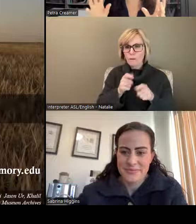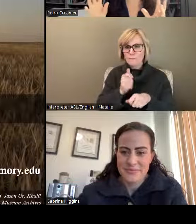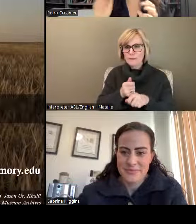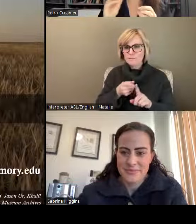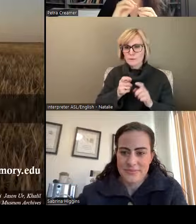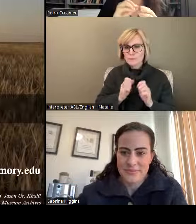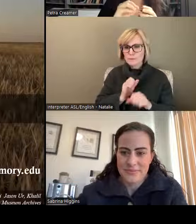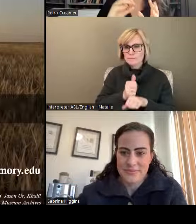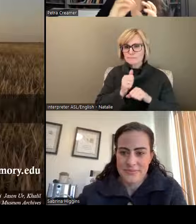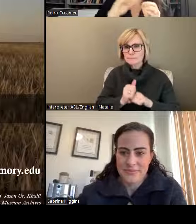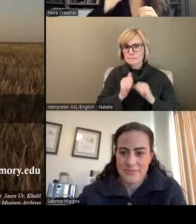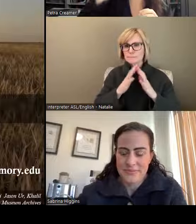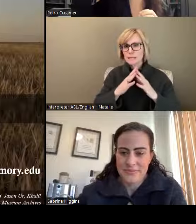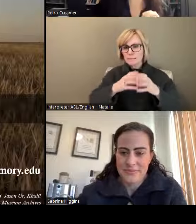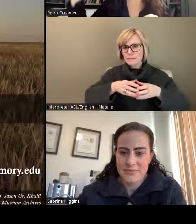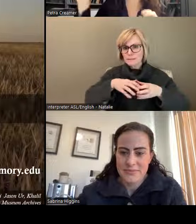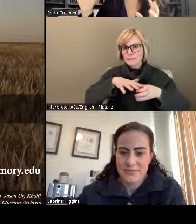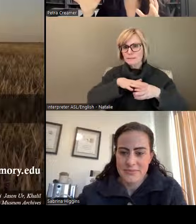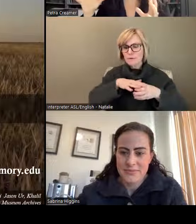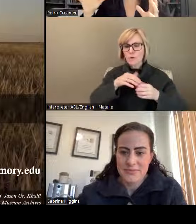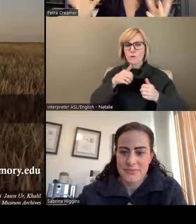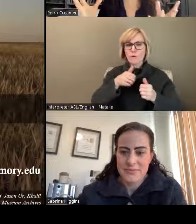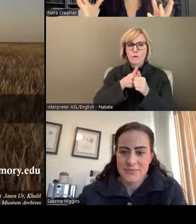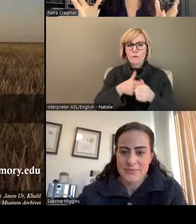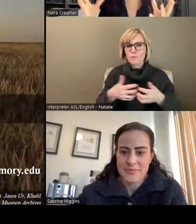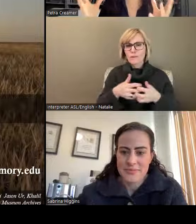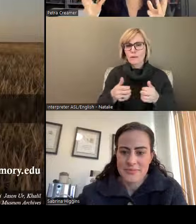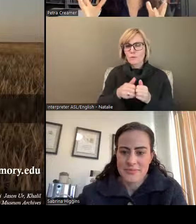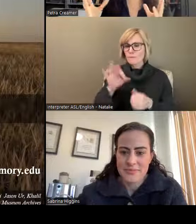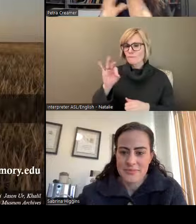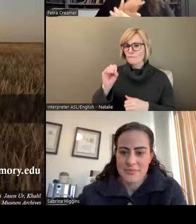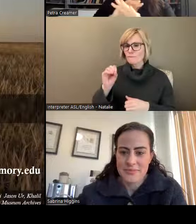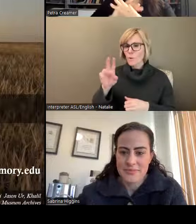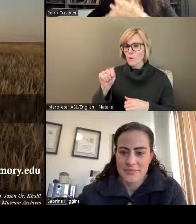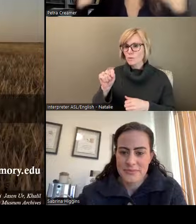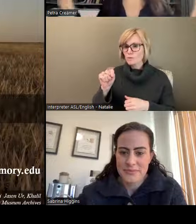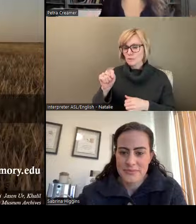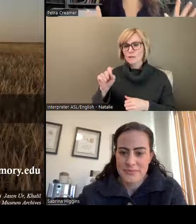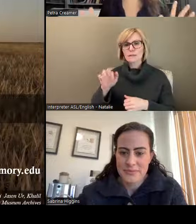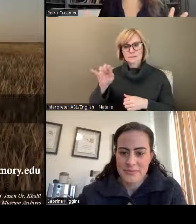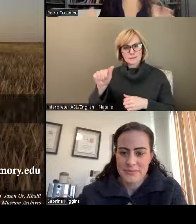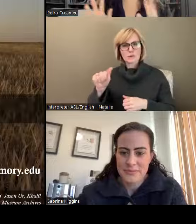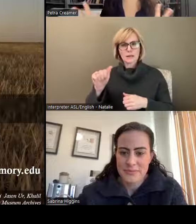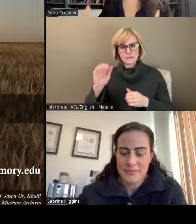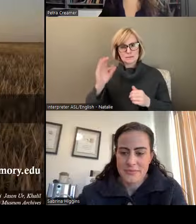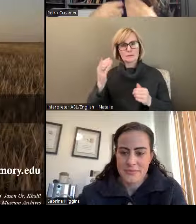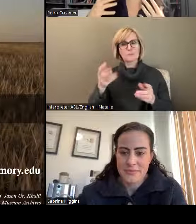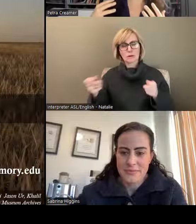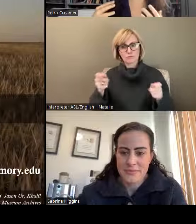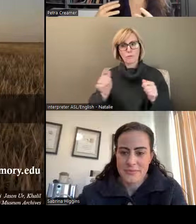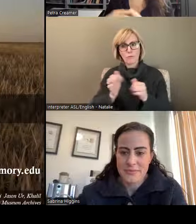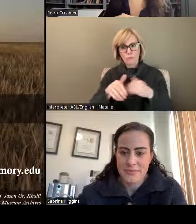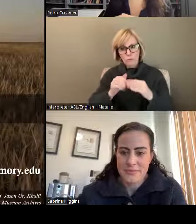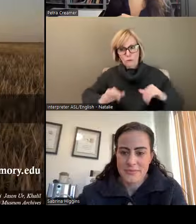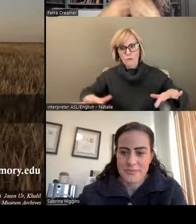settlements or based along, various forts, Assyria really does have evidence of controlling the intervening landscape as well. So not